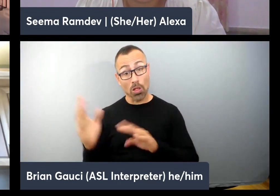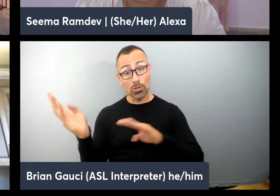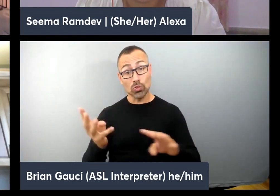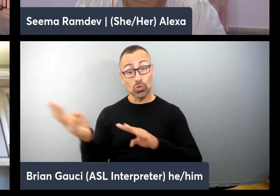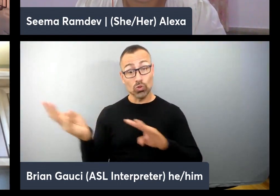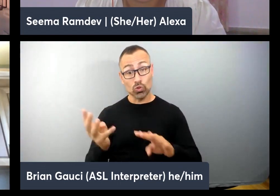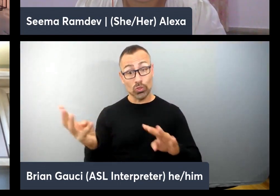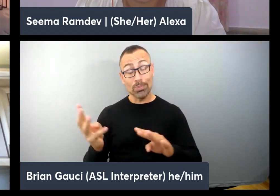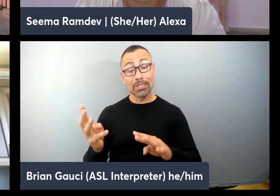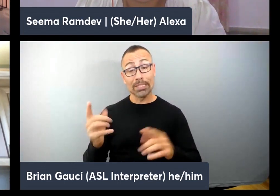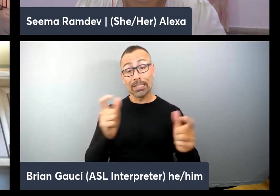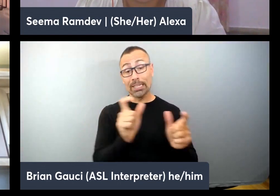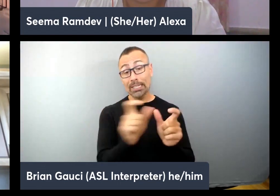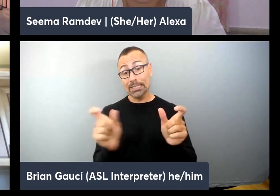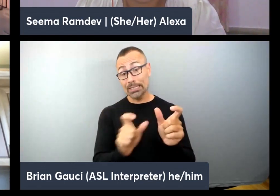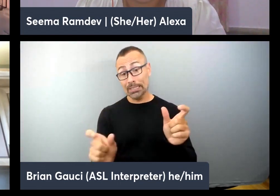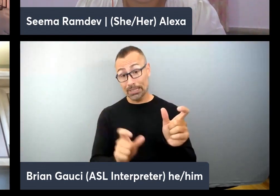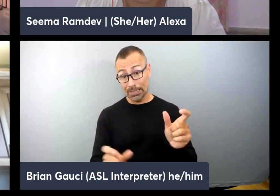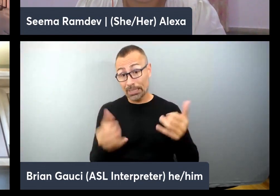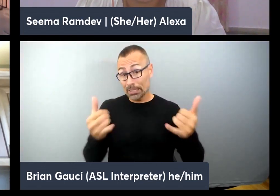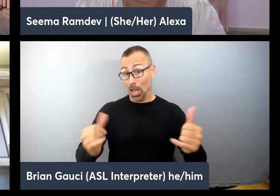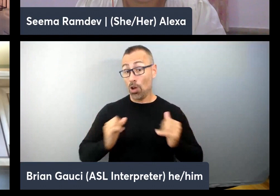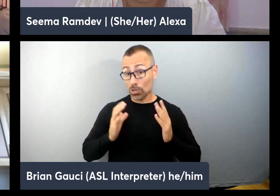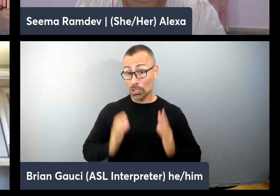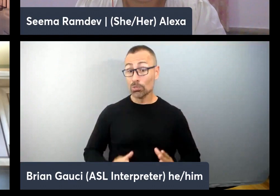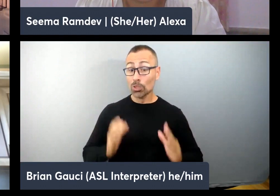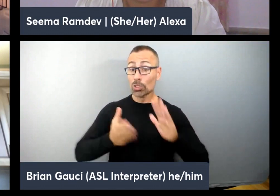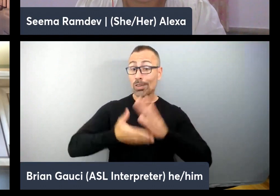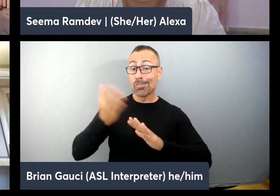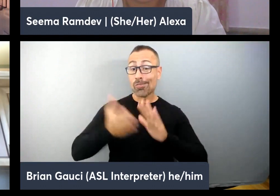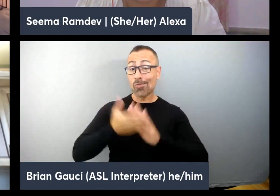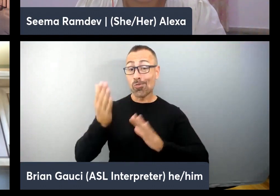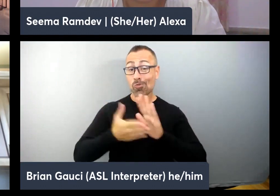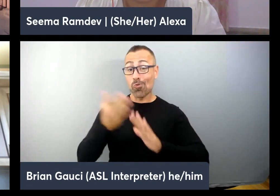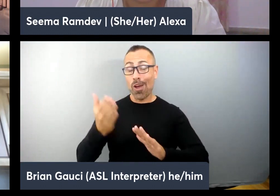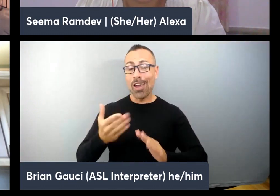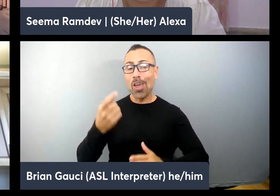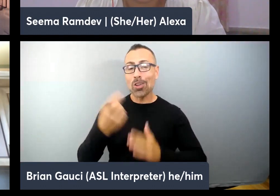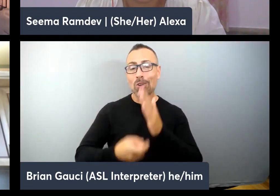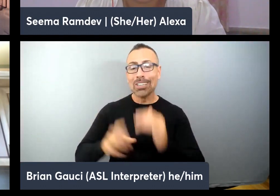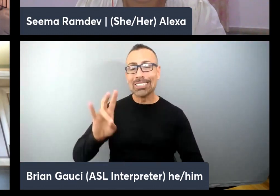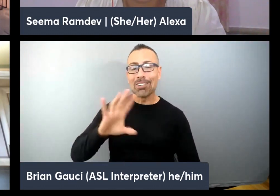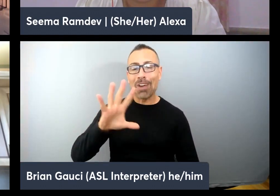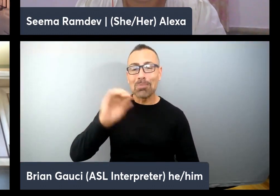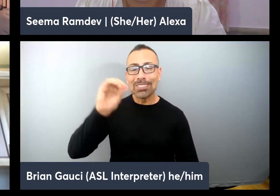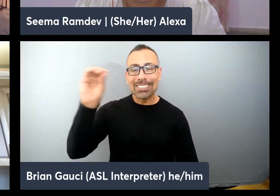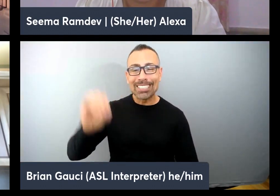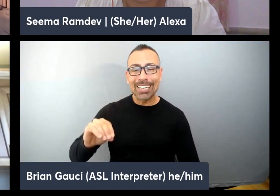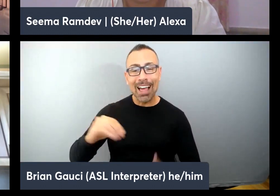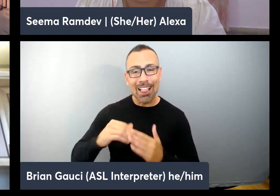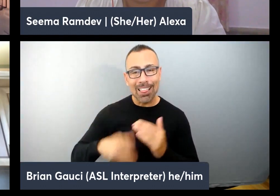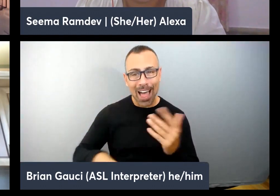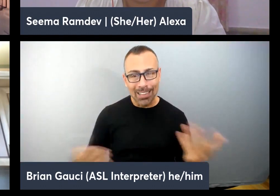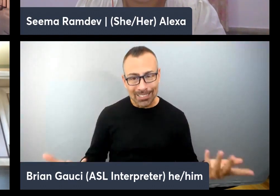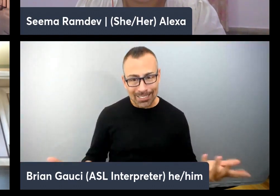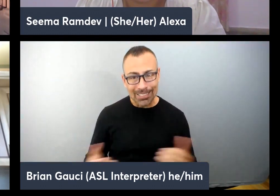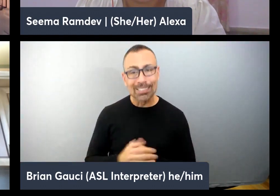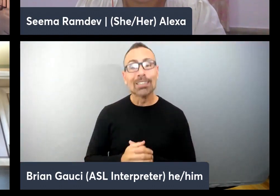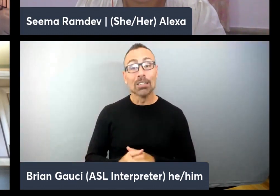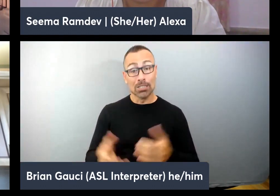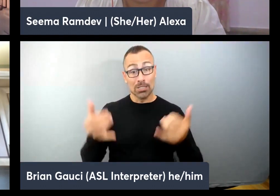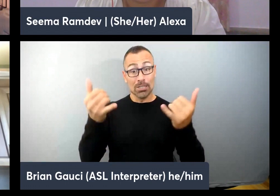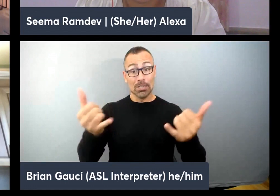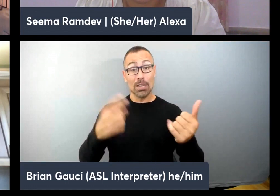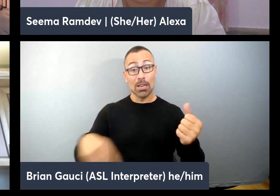run streaming jobs at one quarter of the cost. And with autoscaling enabled, job resources will now